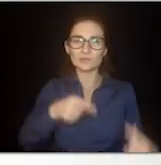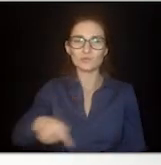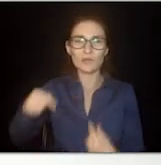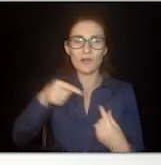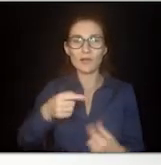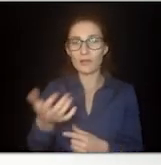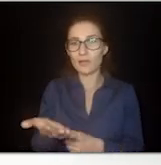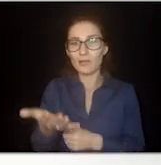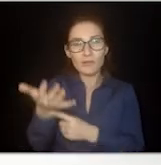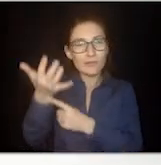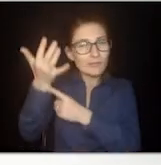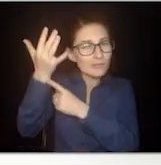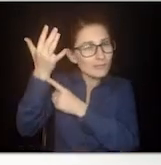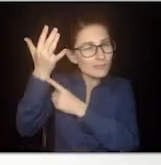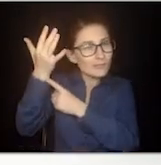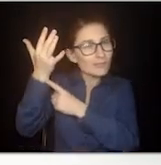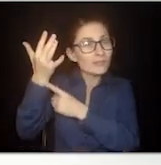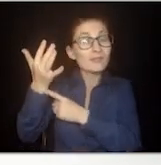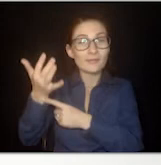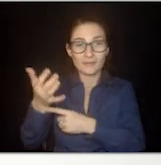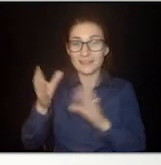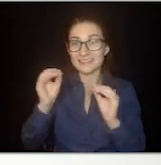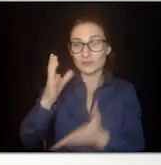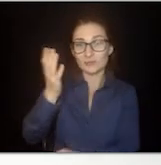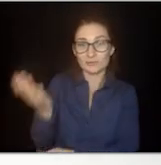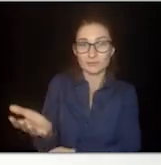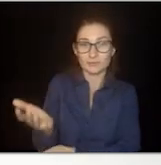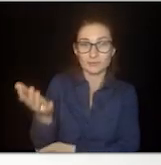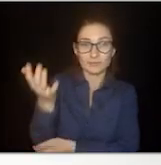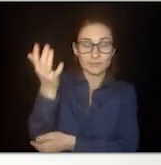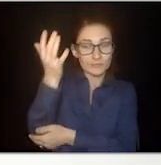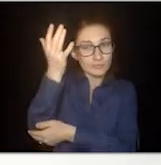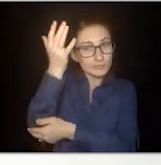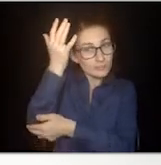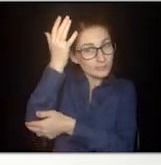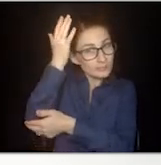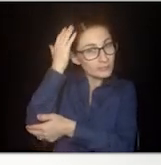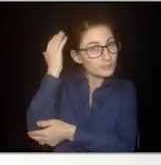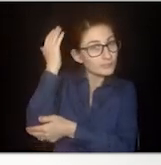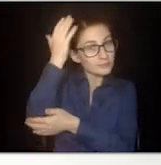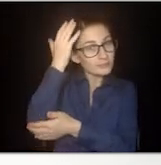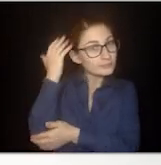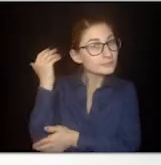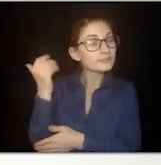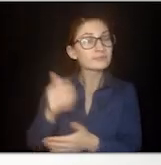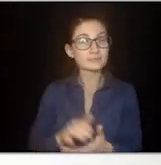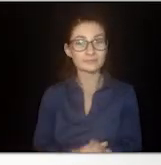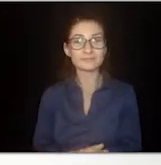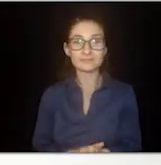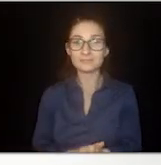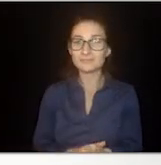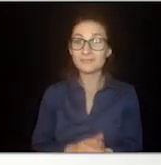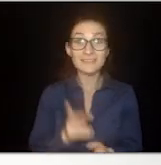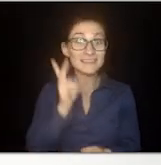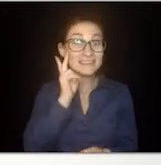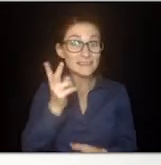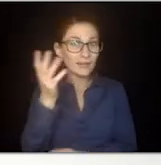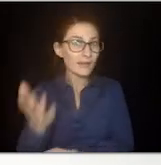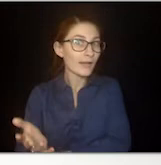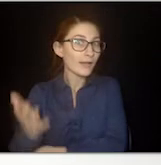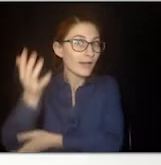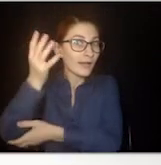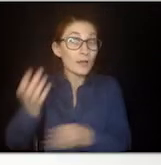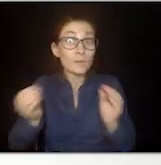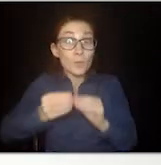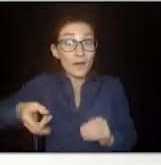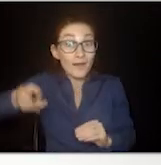Freddie has difficulty bringing his open hand to his head. Watch the teacher conference chapter to learn why. Did you see how